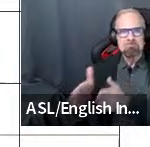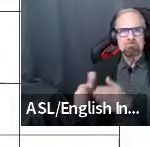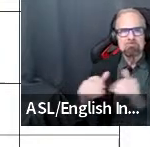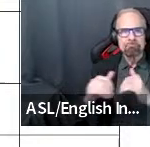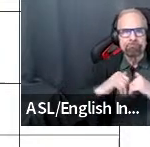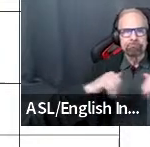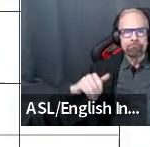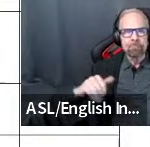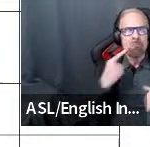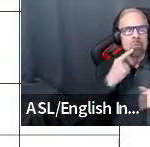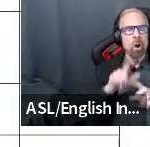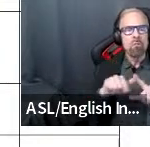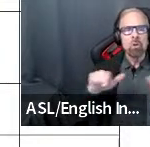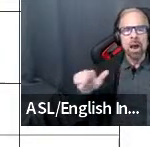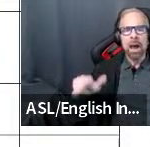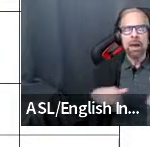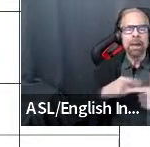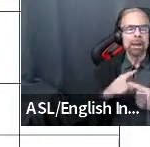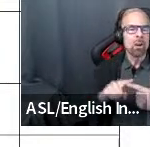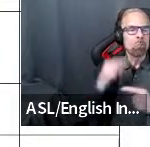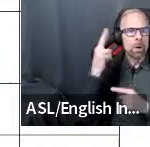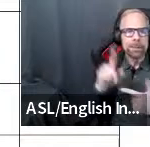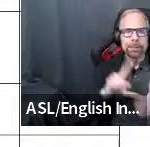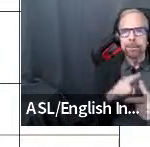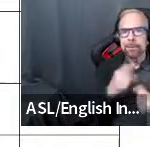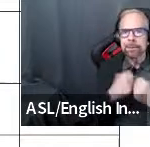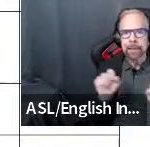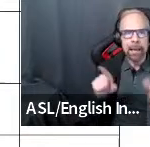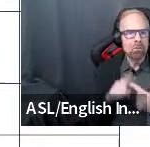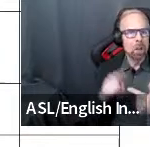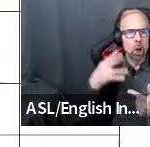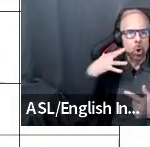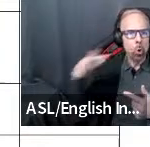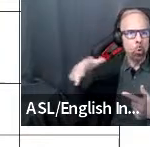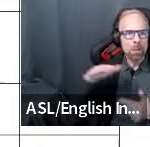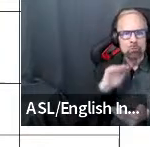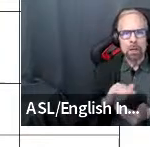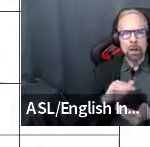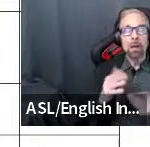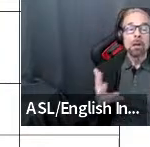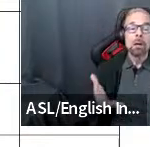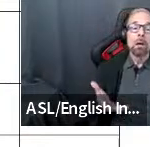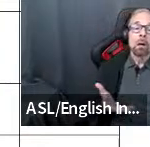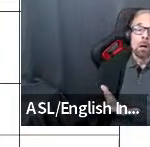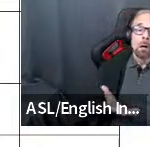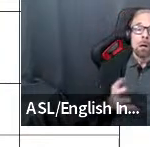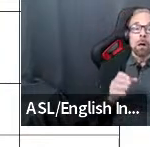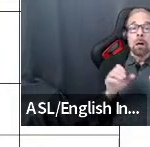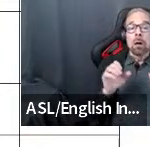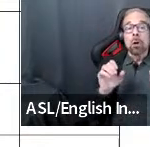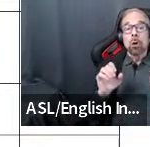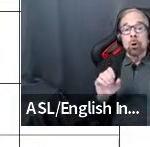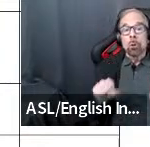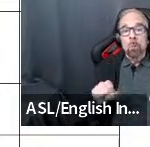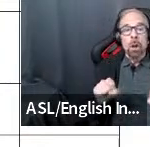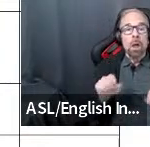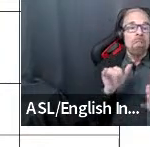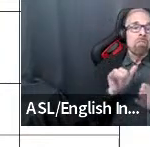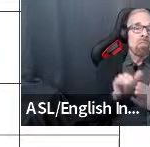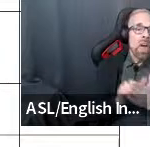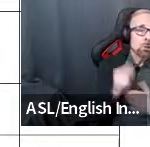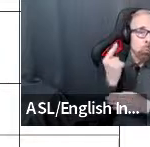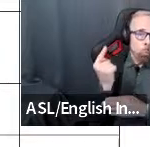know, enhancing safety, noise reduction. It could be, you know, so that's one